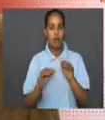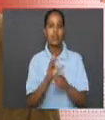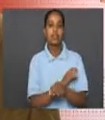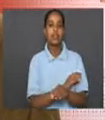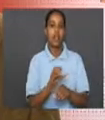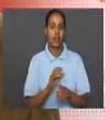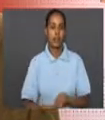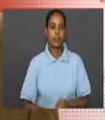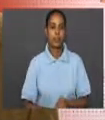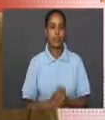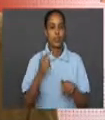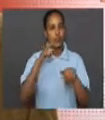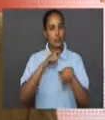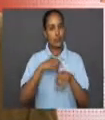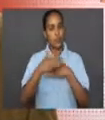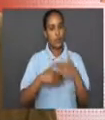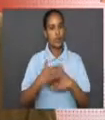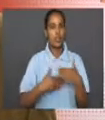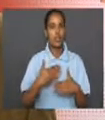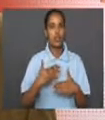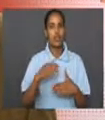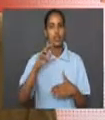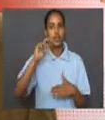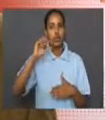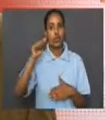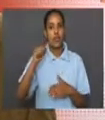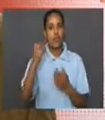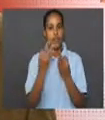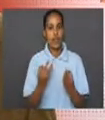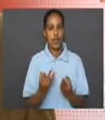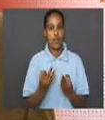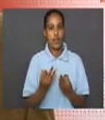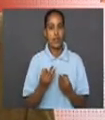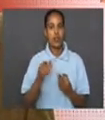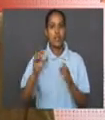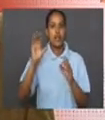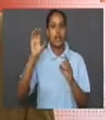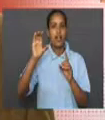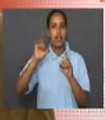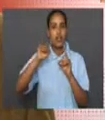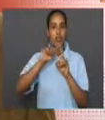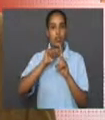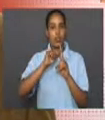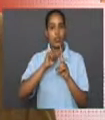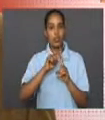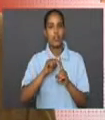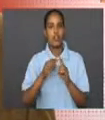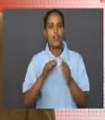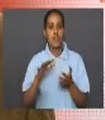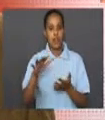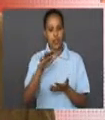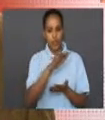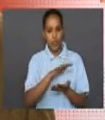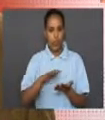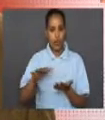cell. During the process, sodium forms at the cathode of the cell and floats